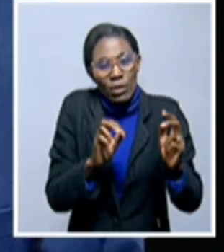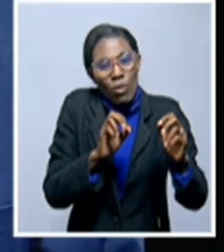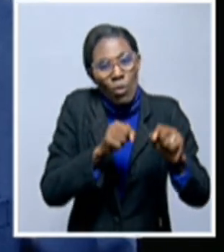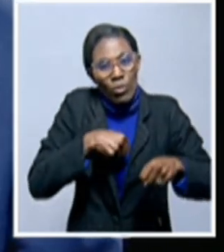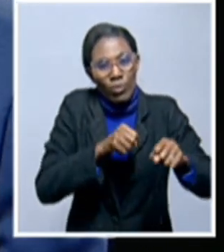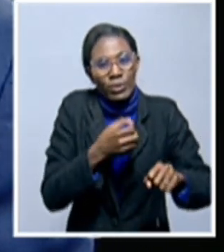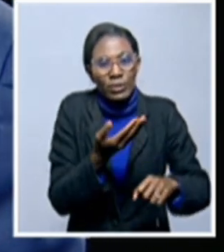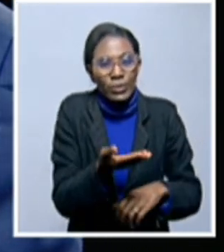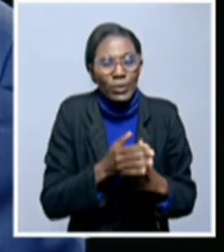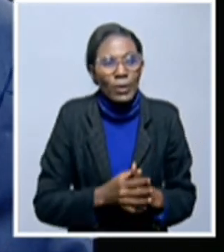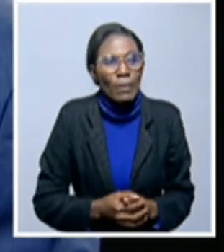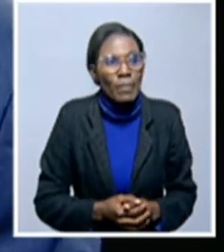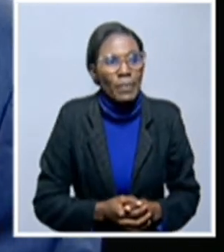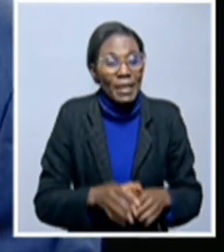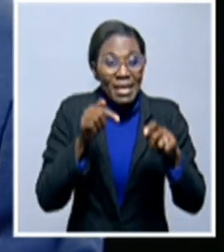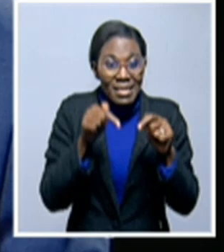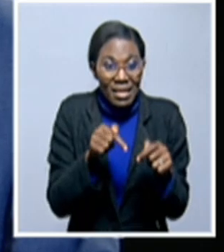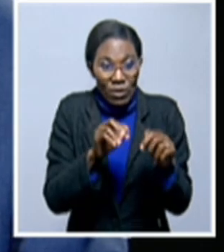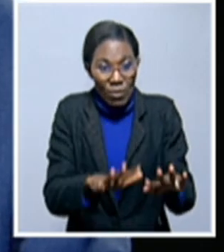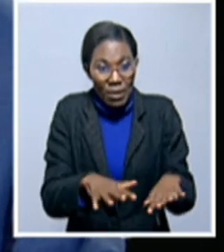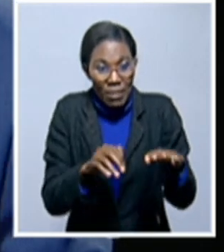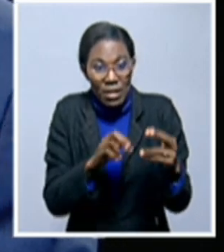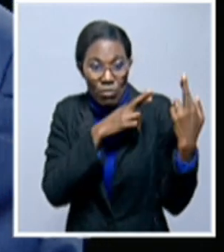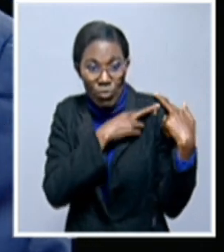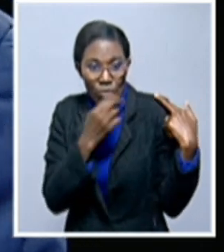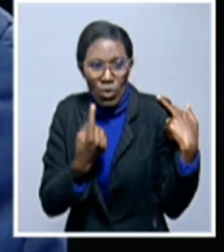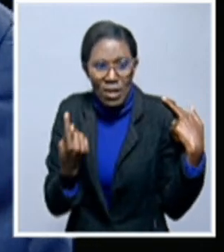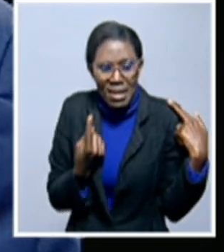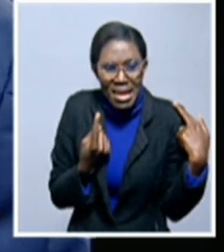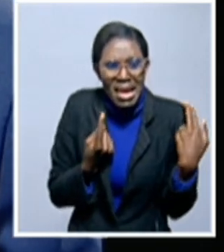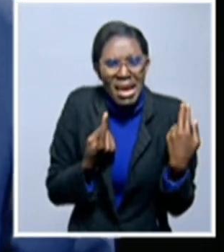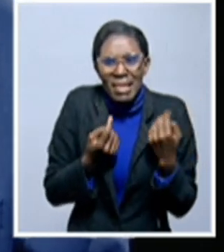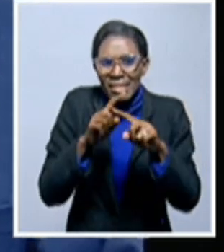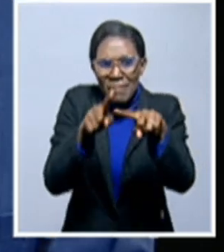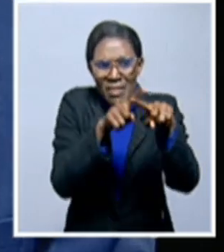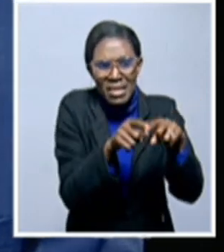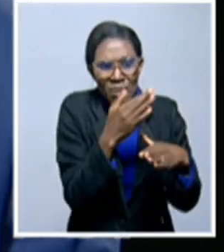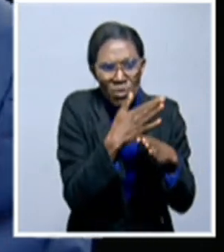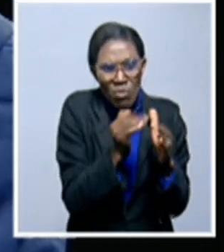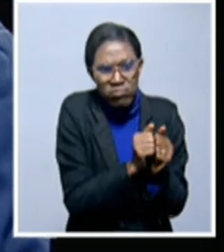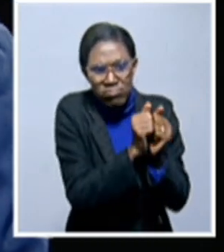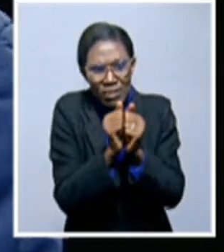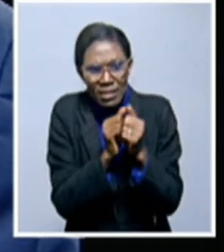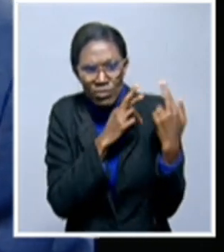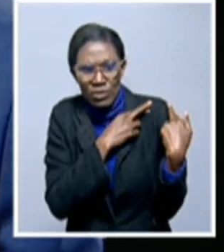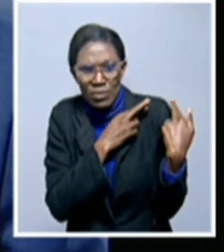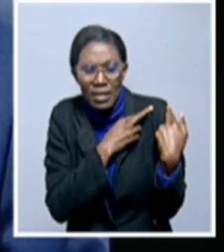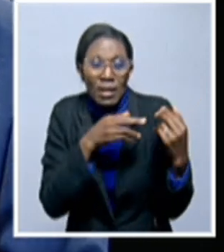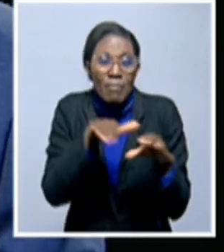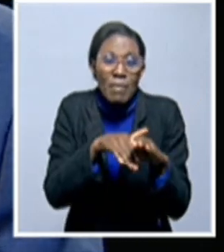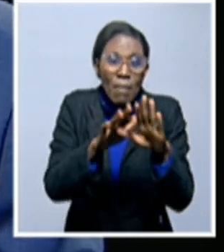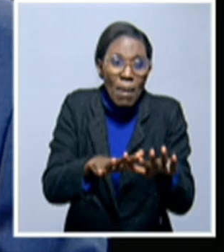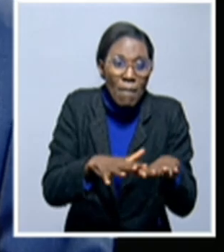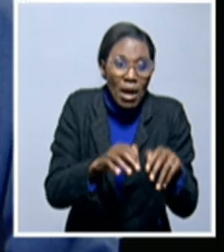yes, Parliament's duties is actually a collective responsibility and not necessarily just for members of Parliament. We are